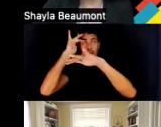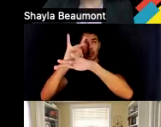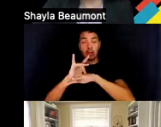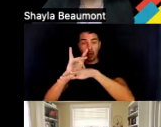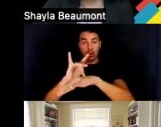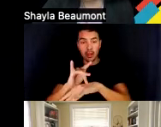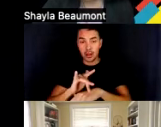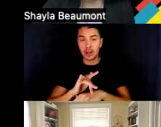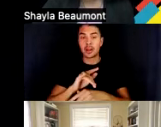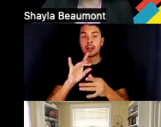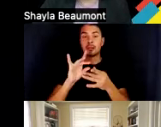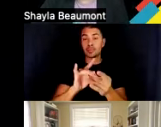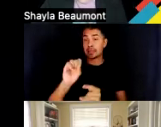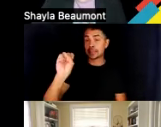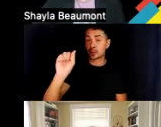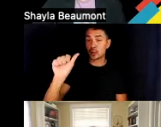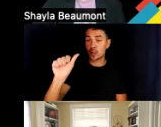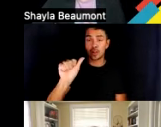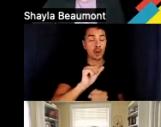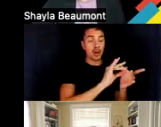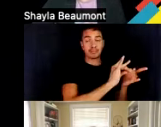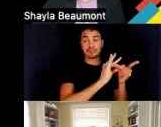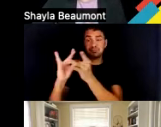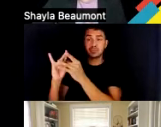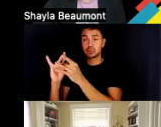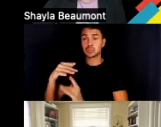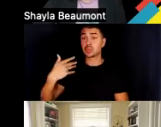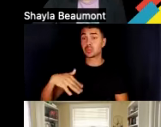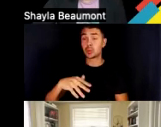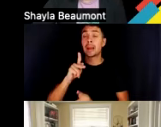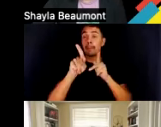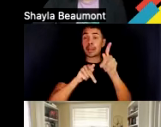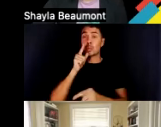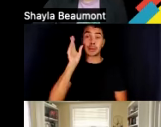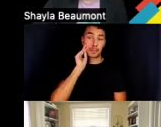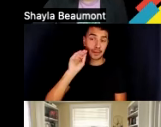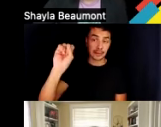that, right? We know that many folks who have experienced sexual assault,